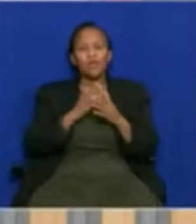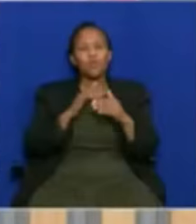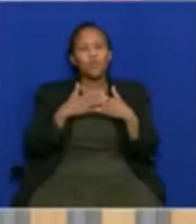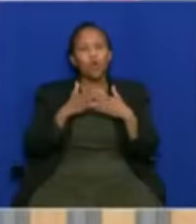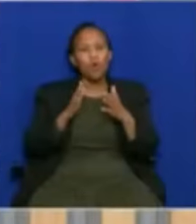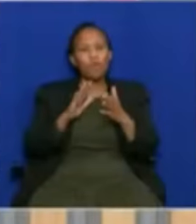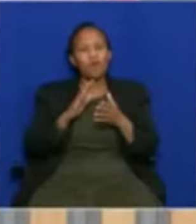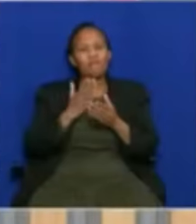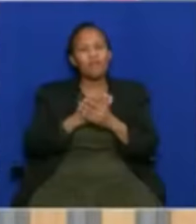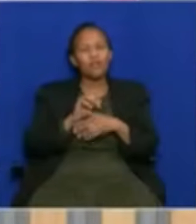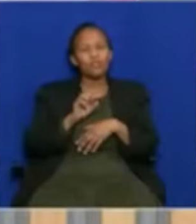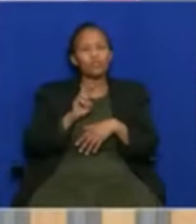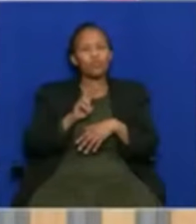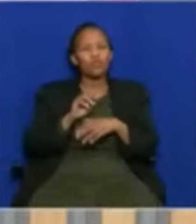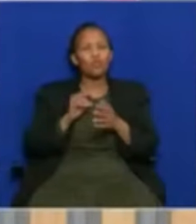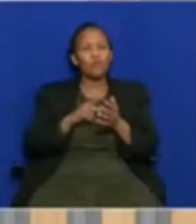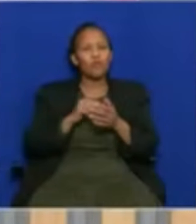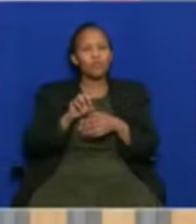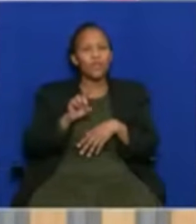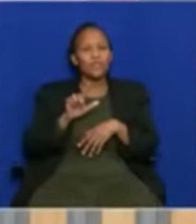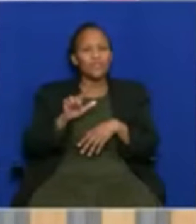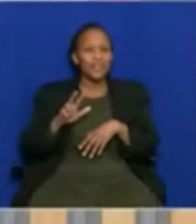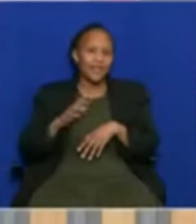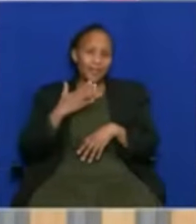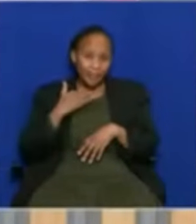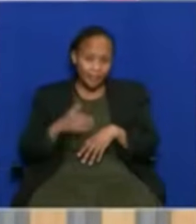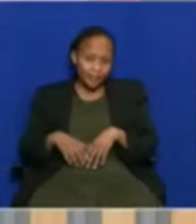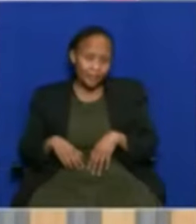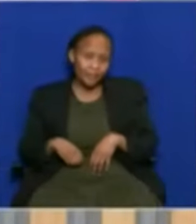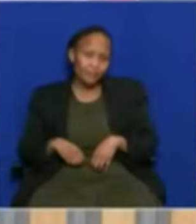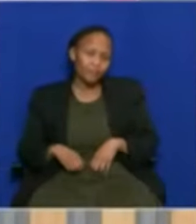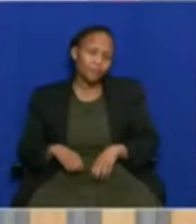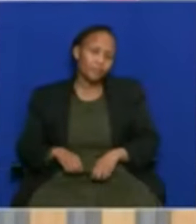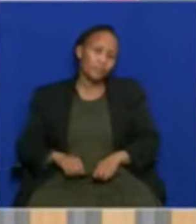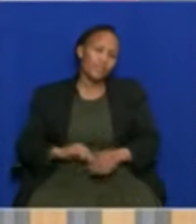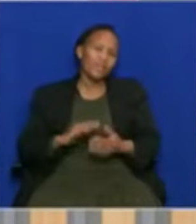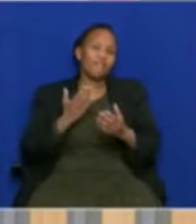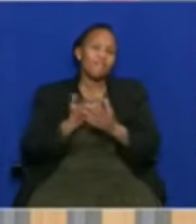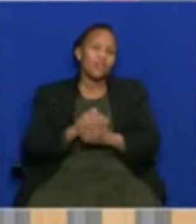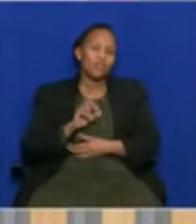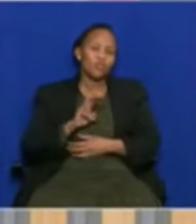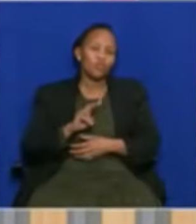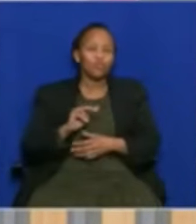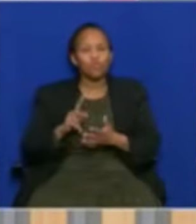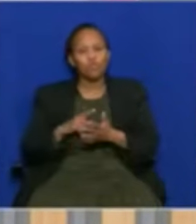please? File 2. File 2 on page 178.